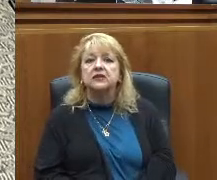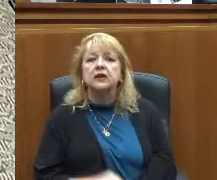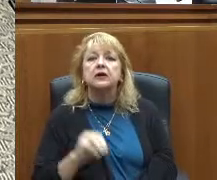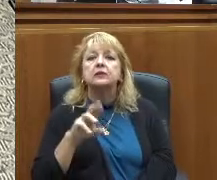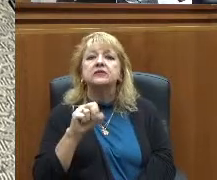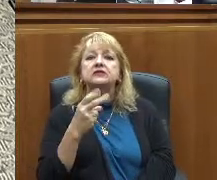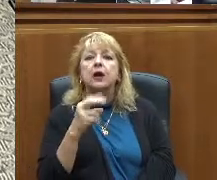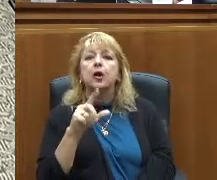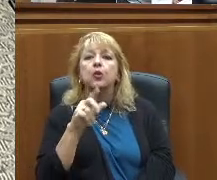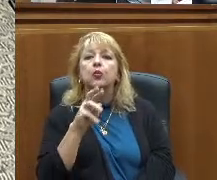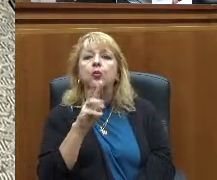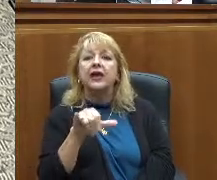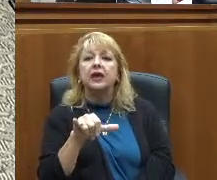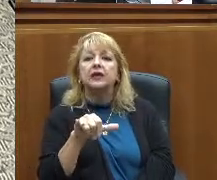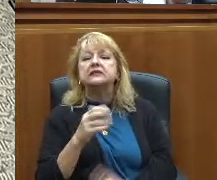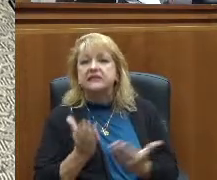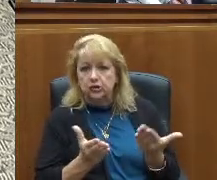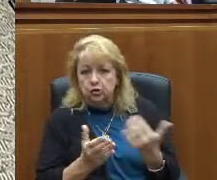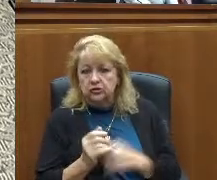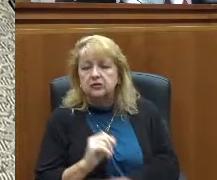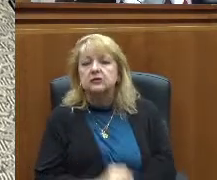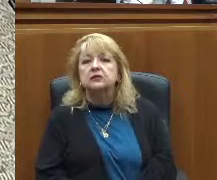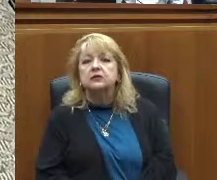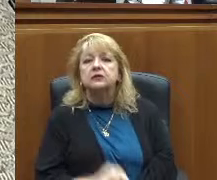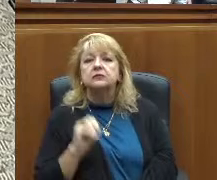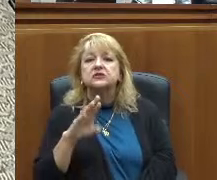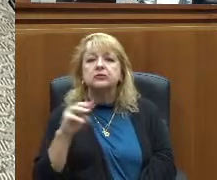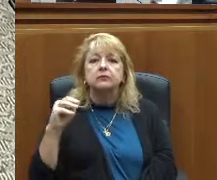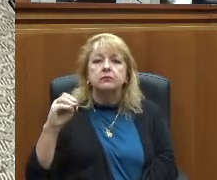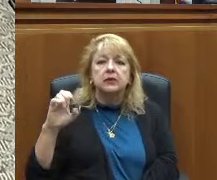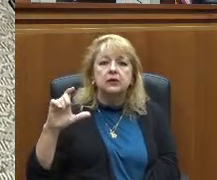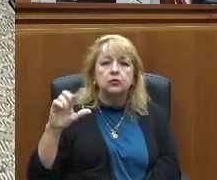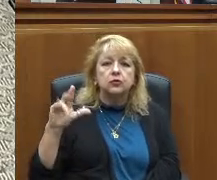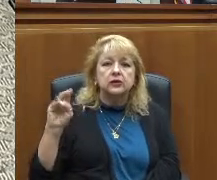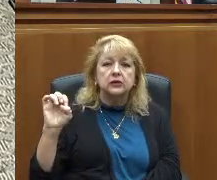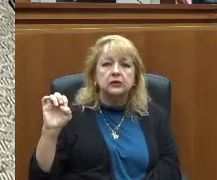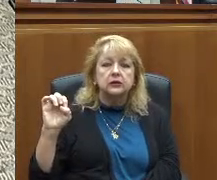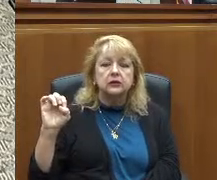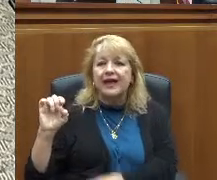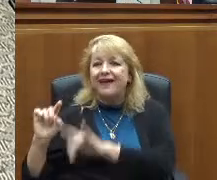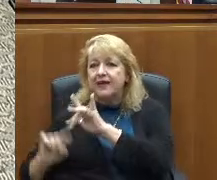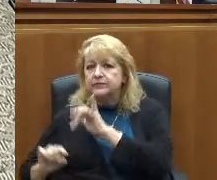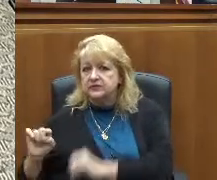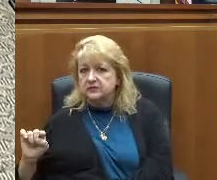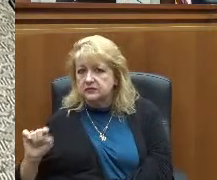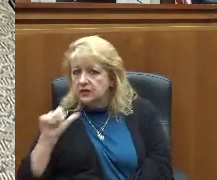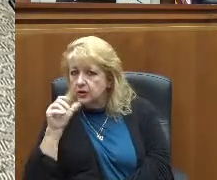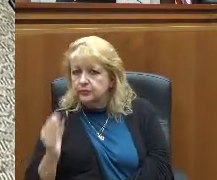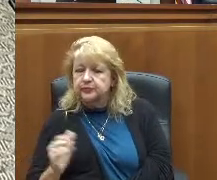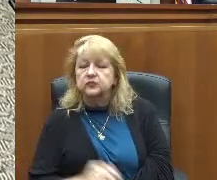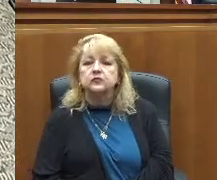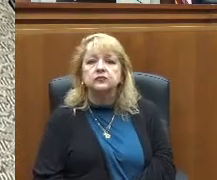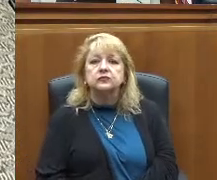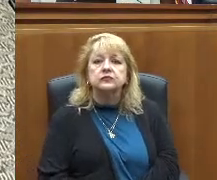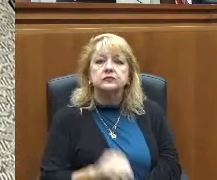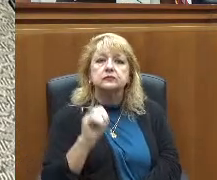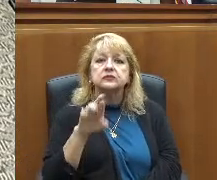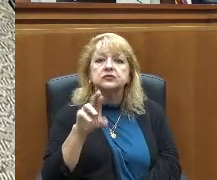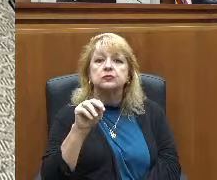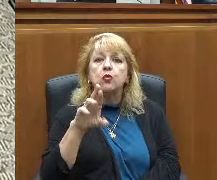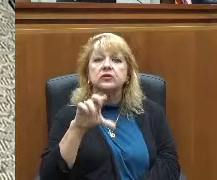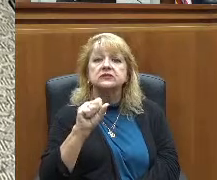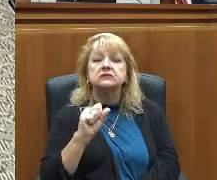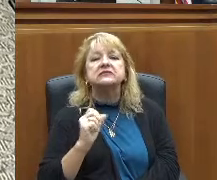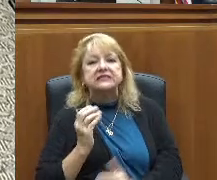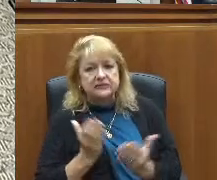Ms. Holloway. Here. Ms. Holloway is present. Mr. Mellerin. Mr. Mellerin is not present. Mr.